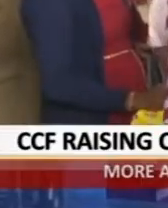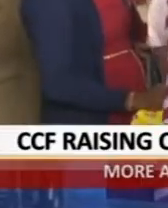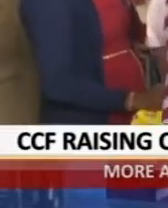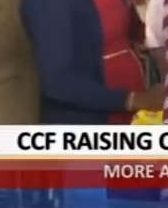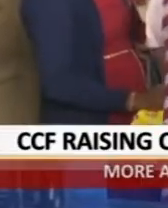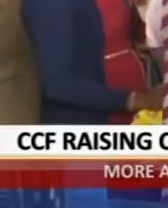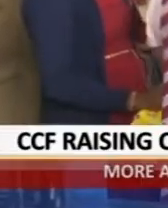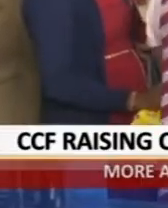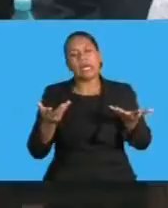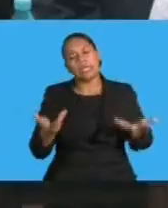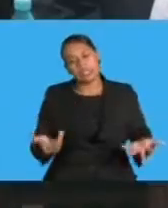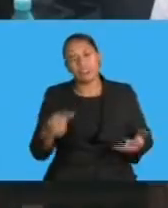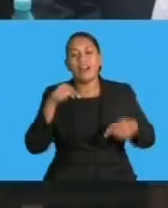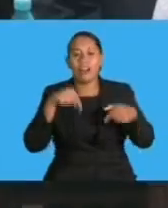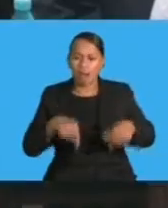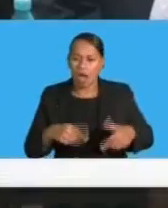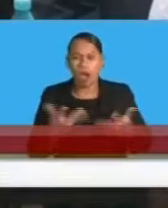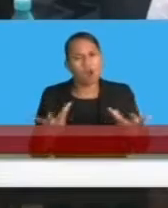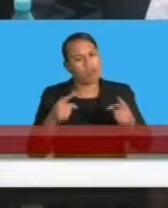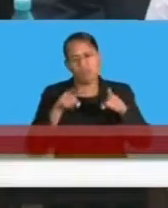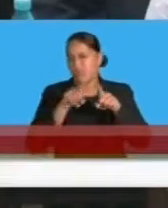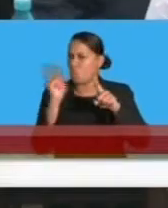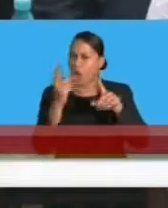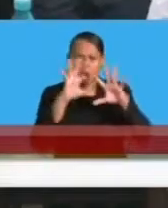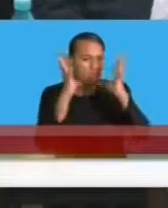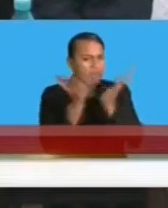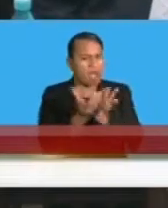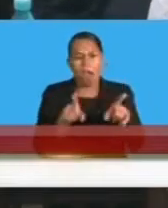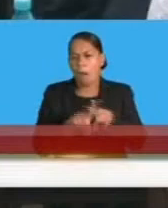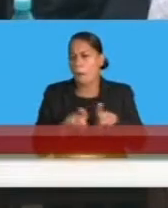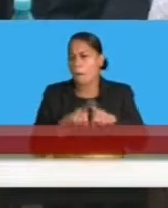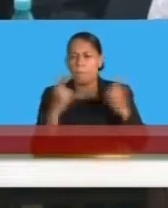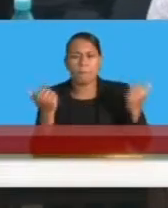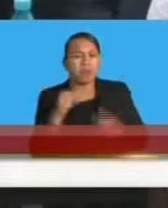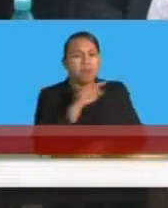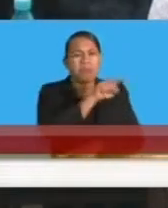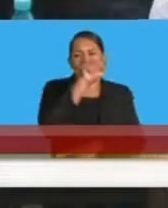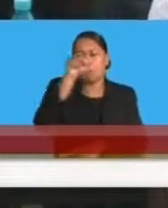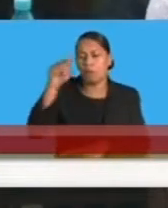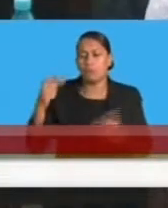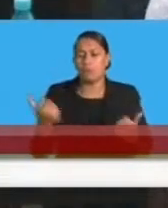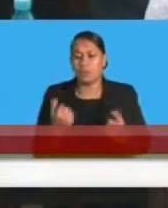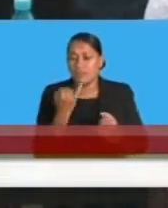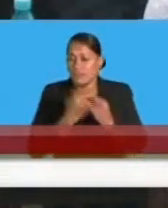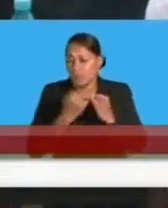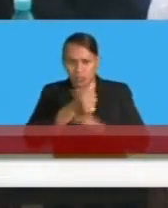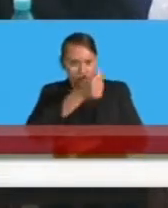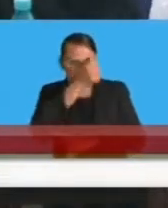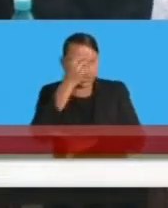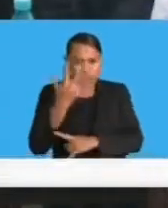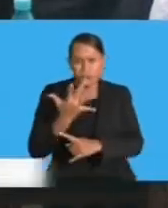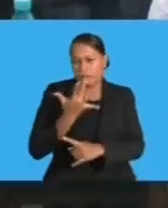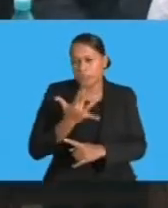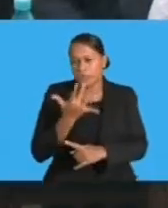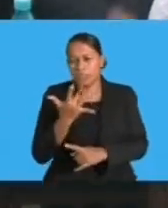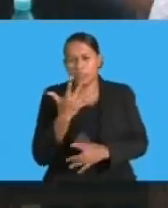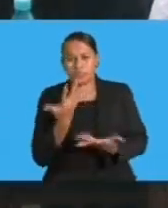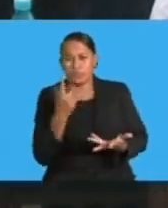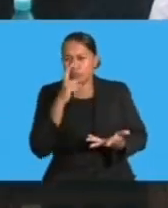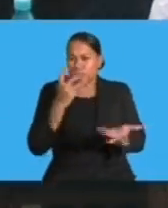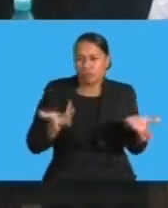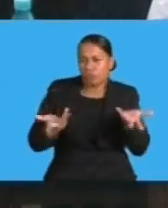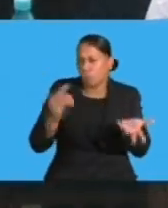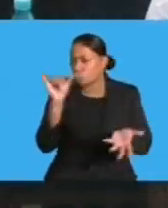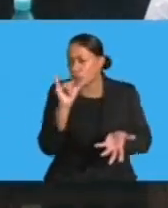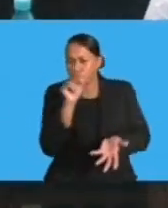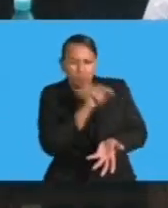awareness programs. It's very hard for a consumer to identify original from a fake, and that becomes really